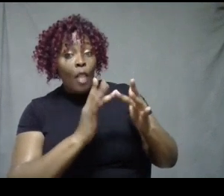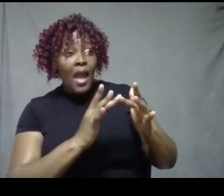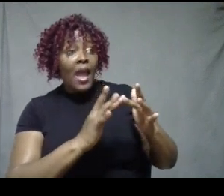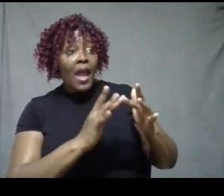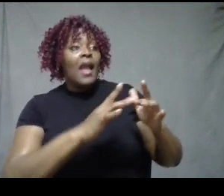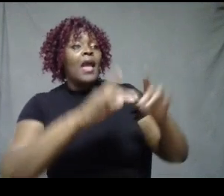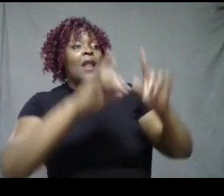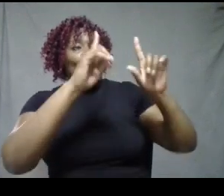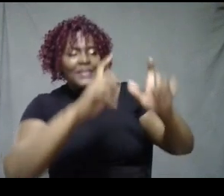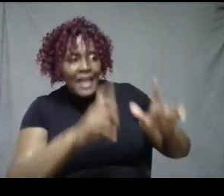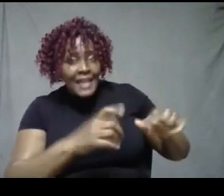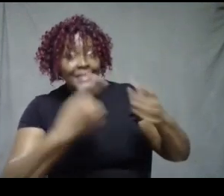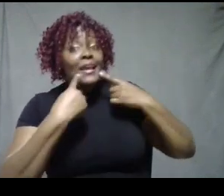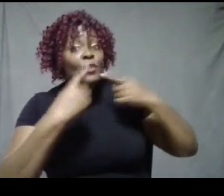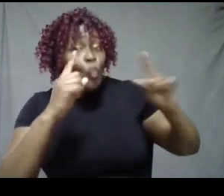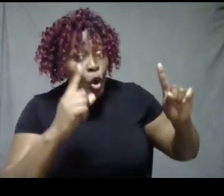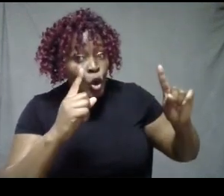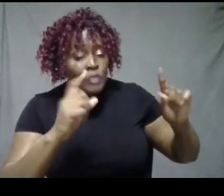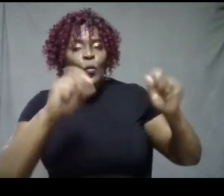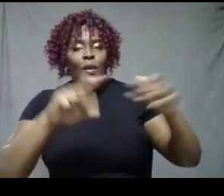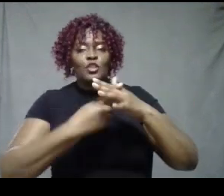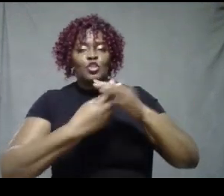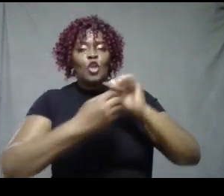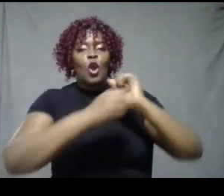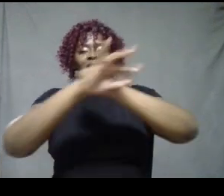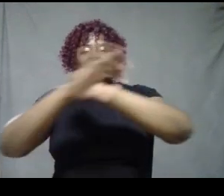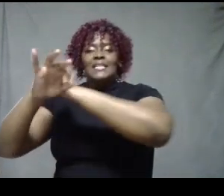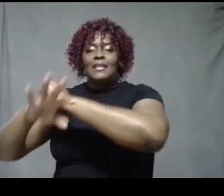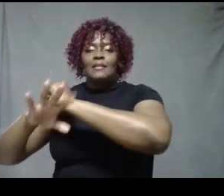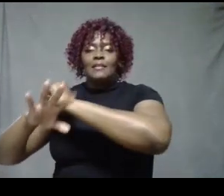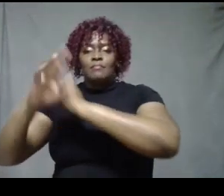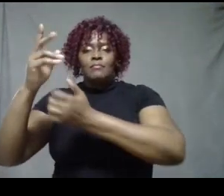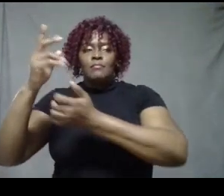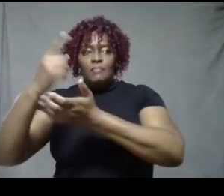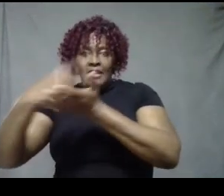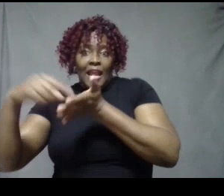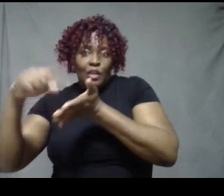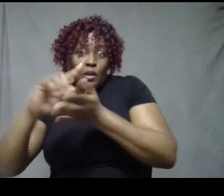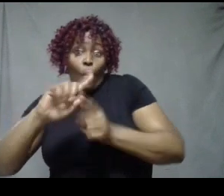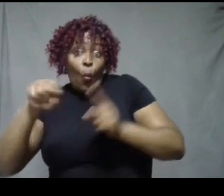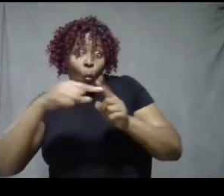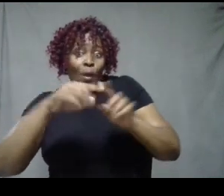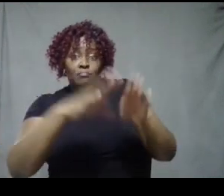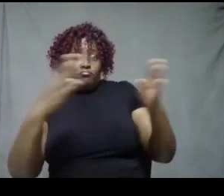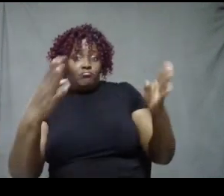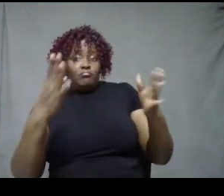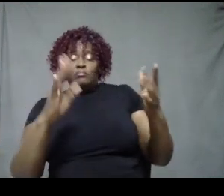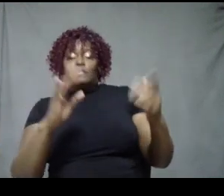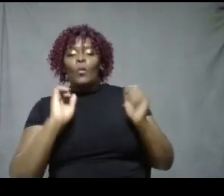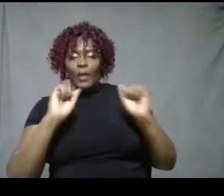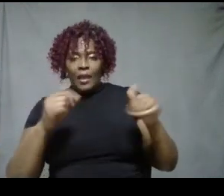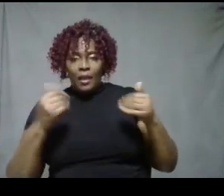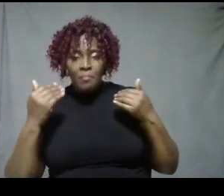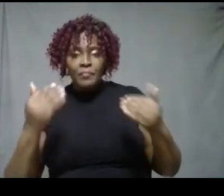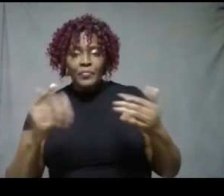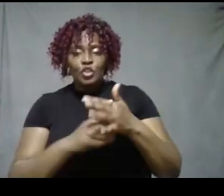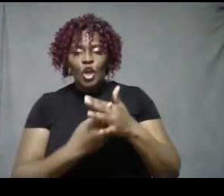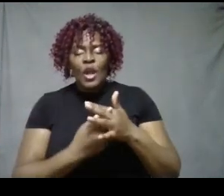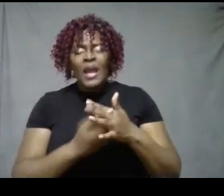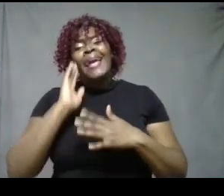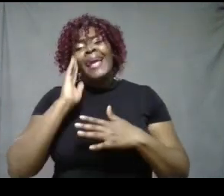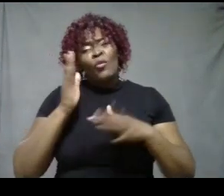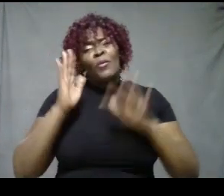works, we can start advertising next week. So once it's open, we can do that. It would be great to